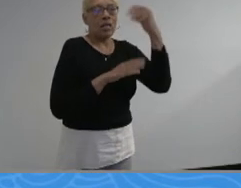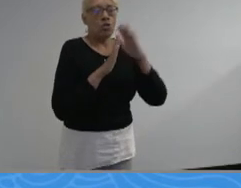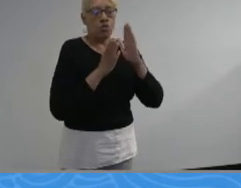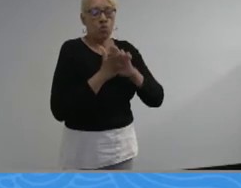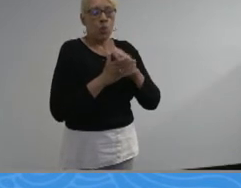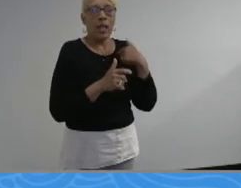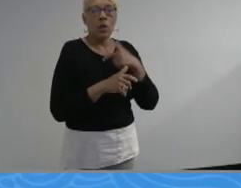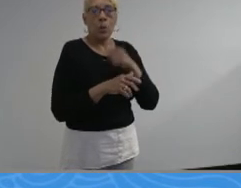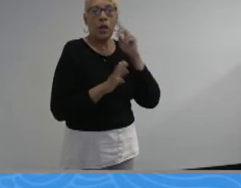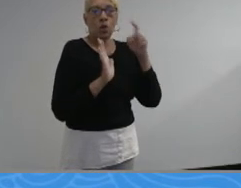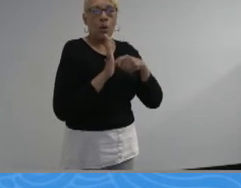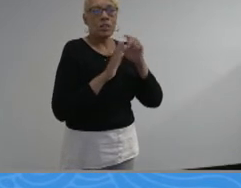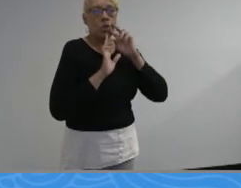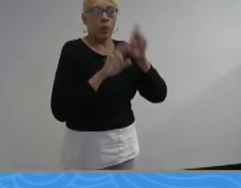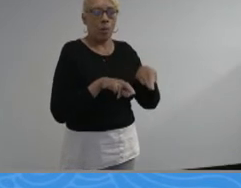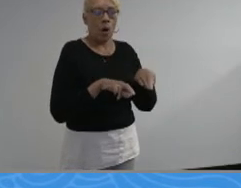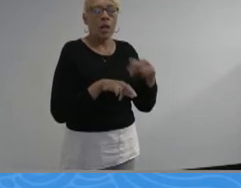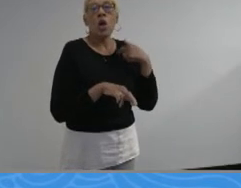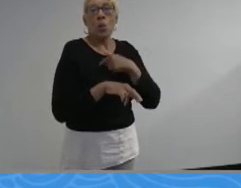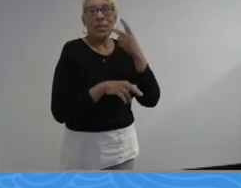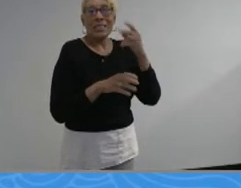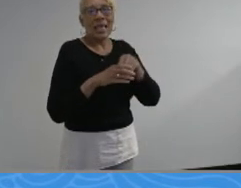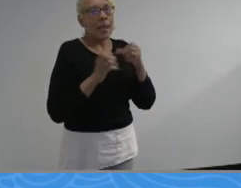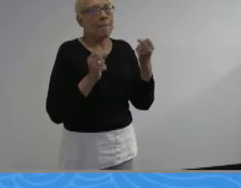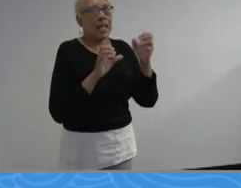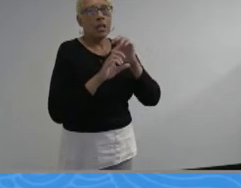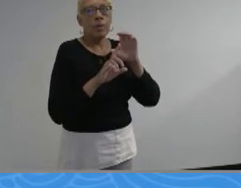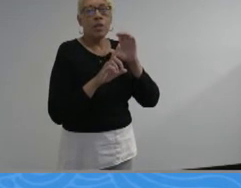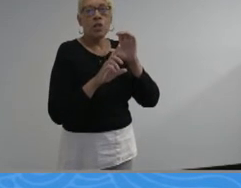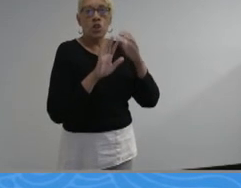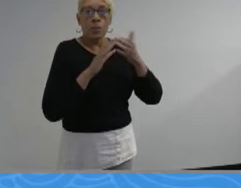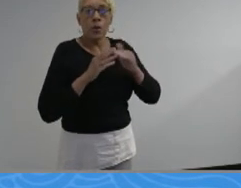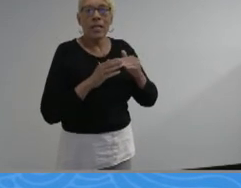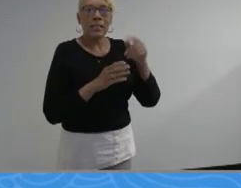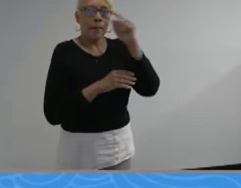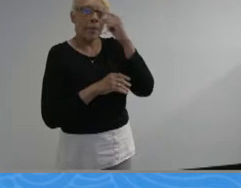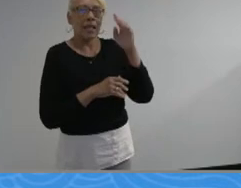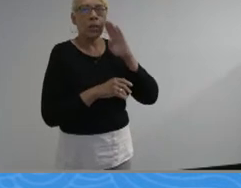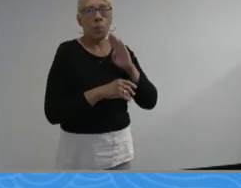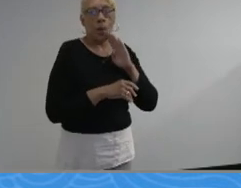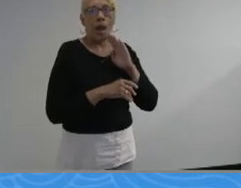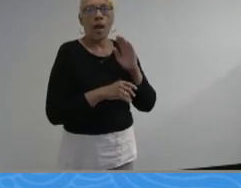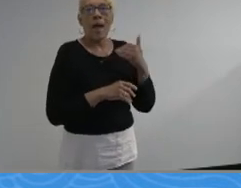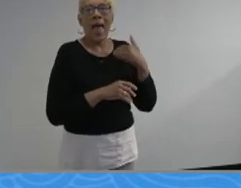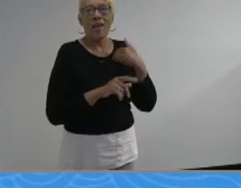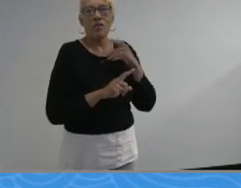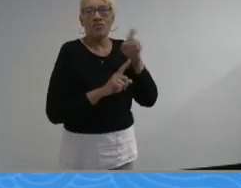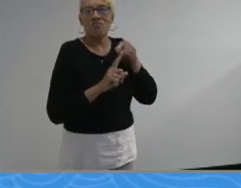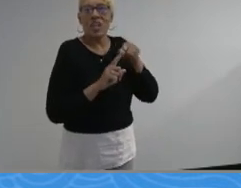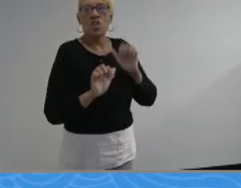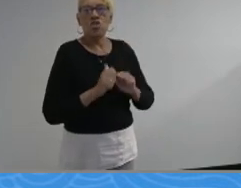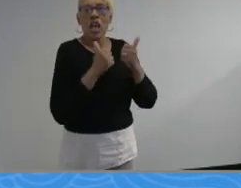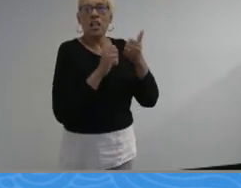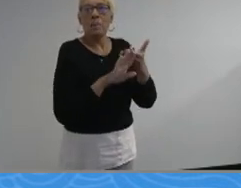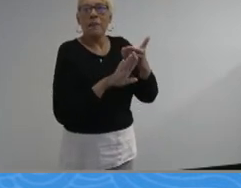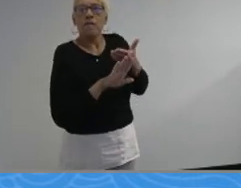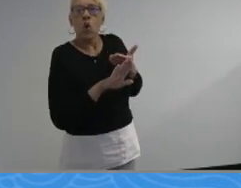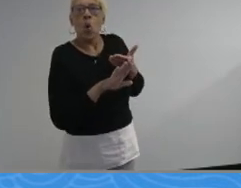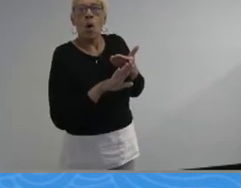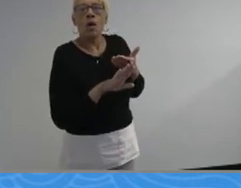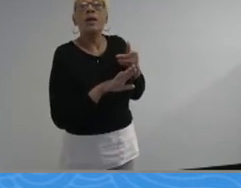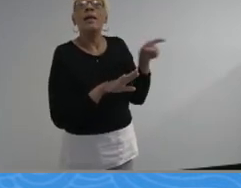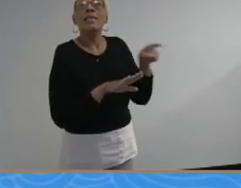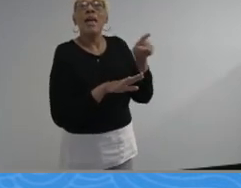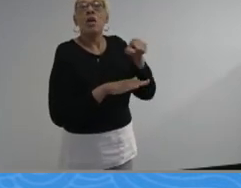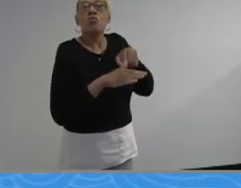report is that what we see in lots of our communities, Black and Brown communities, face some significant challenges before they even step foot